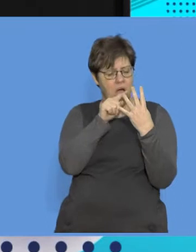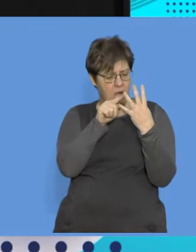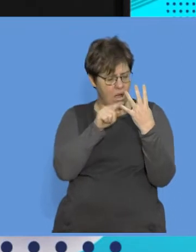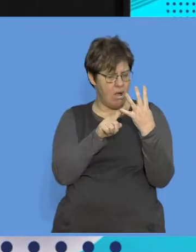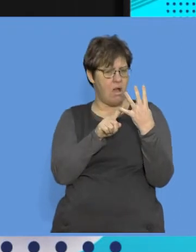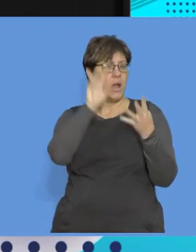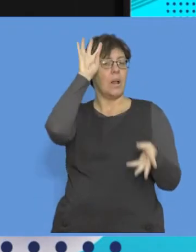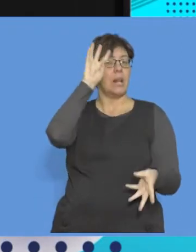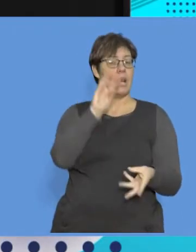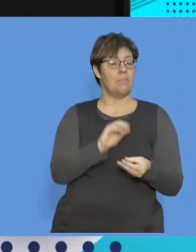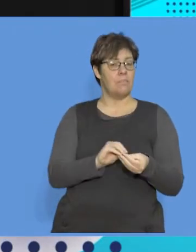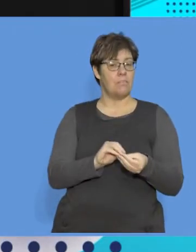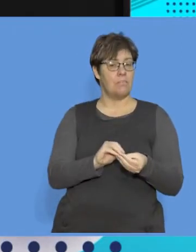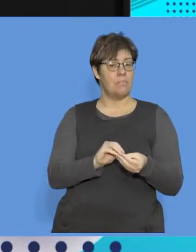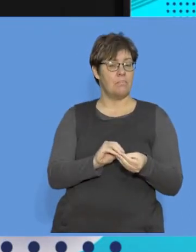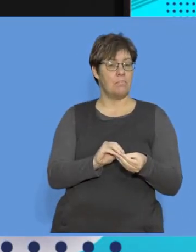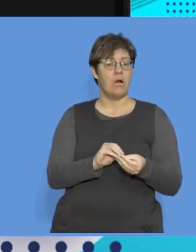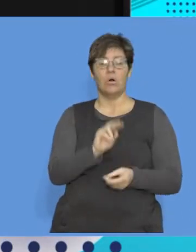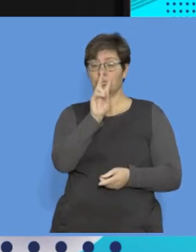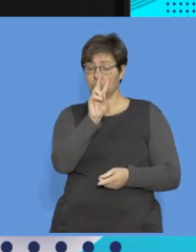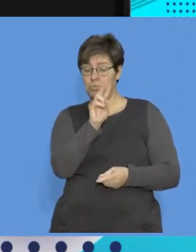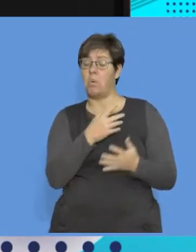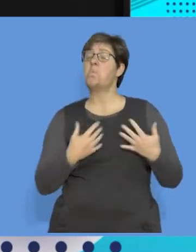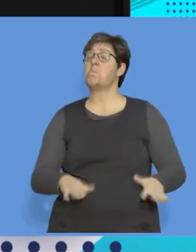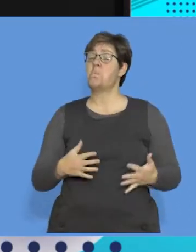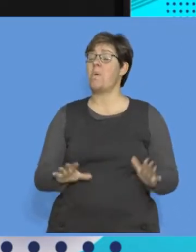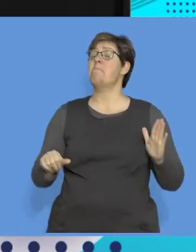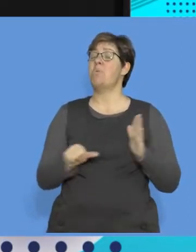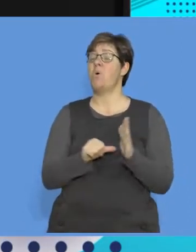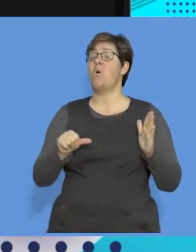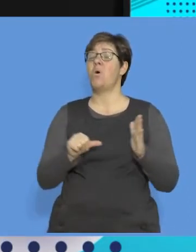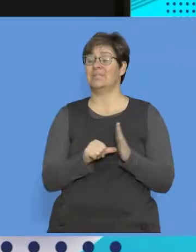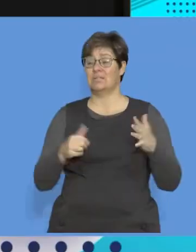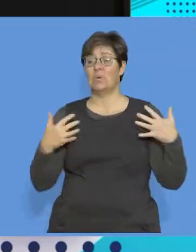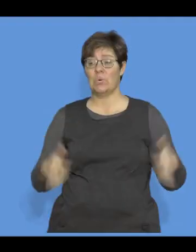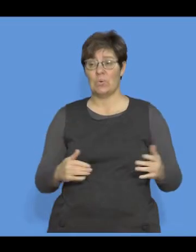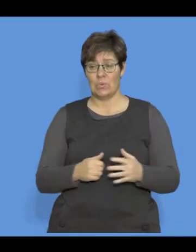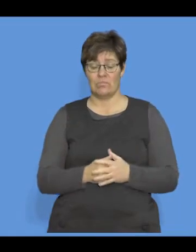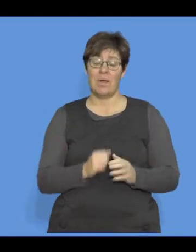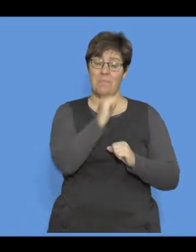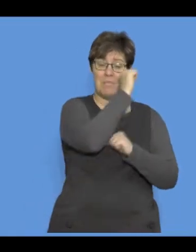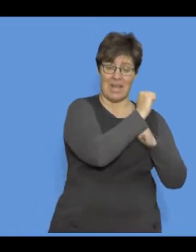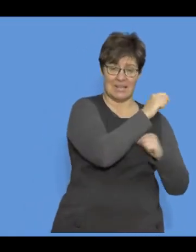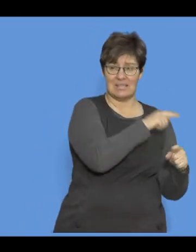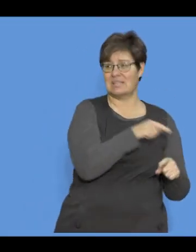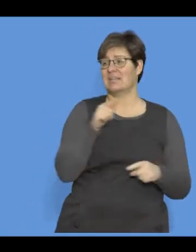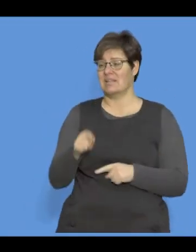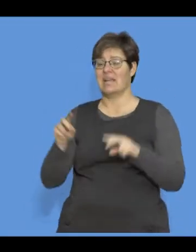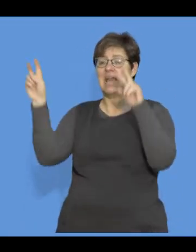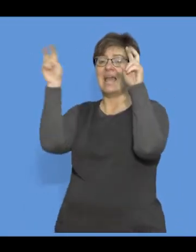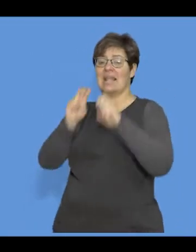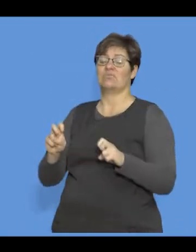in total, there are two that stand out that are really important. So mechanics and electricity